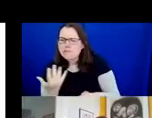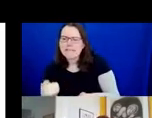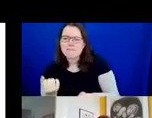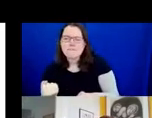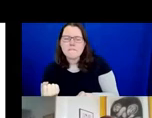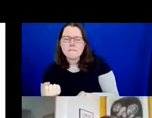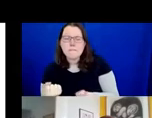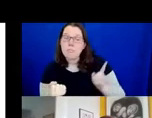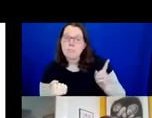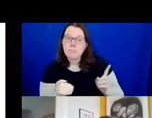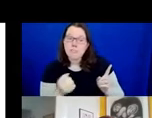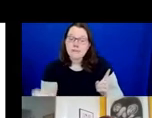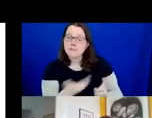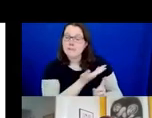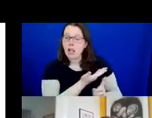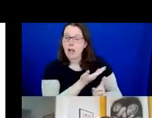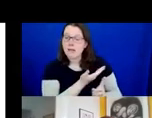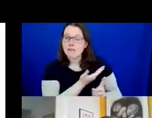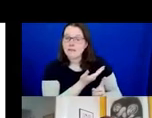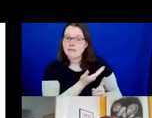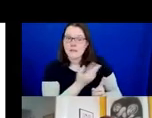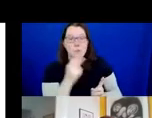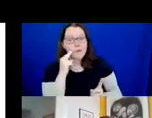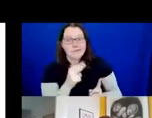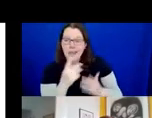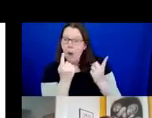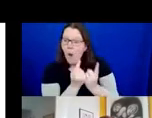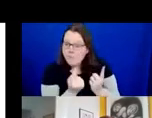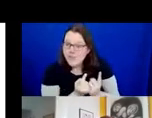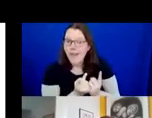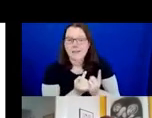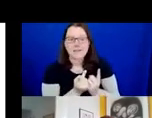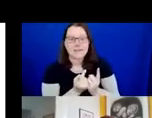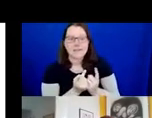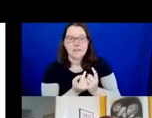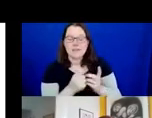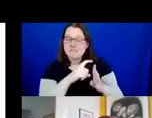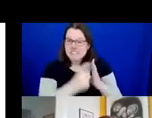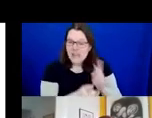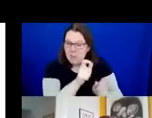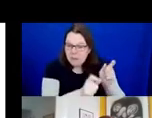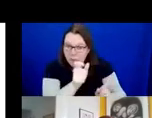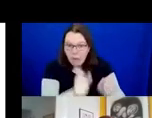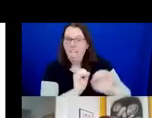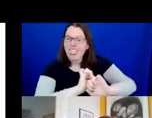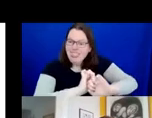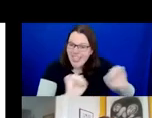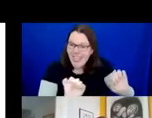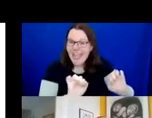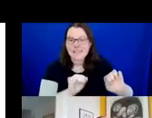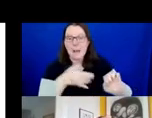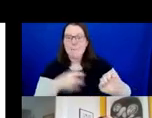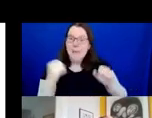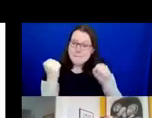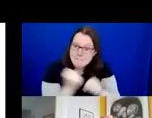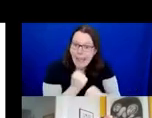of different images, objects made by, owned by, depicting disabled people.